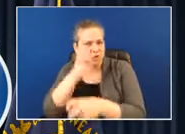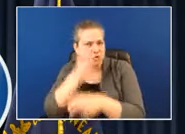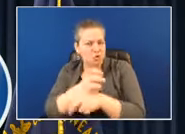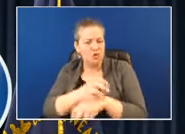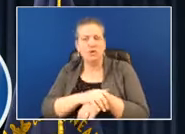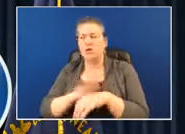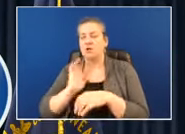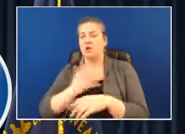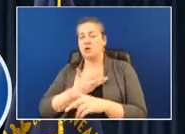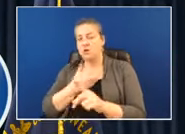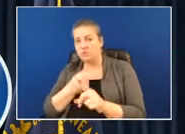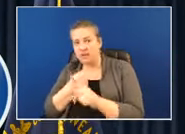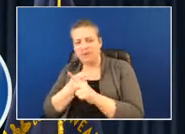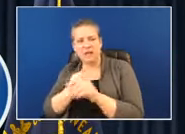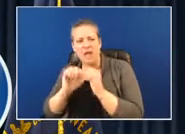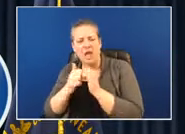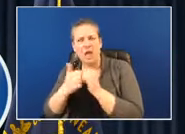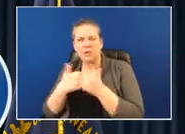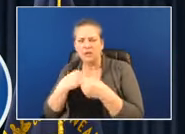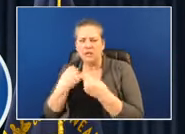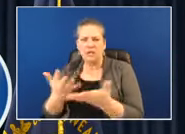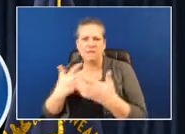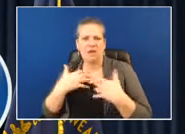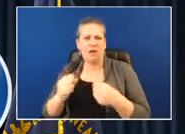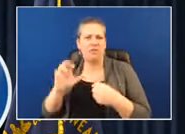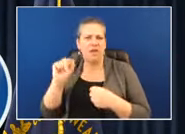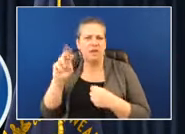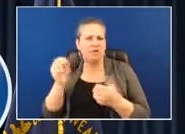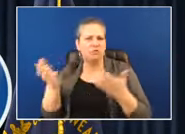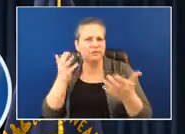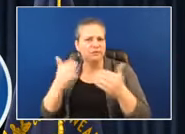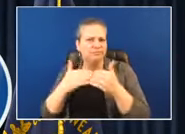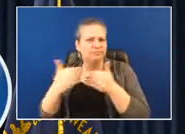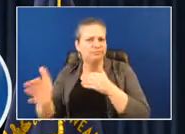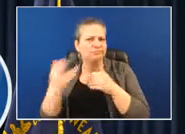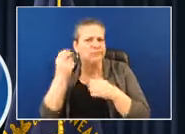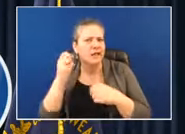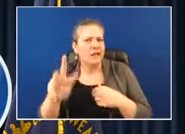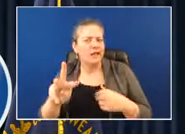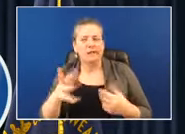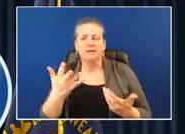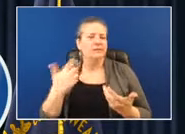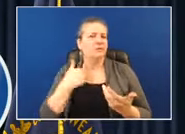to provide important healthcare services moving forward if we do not address.